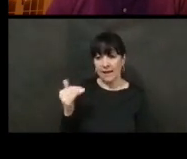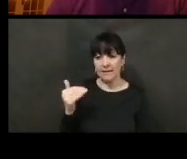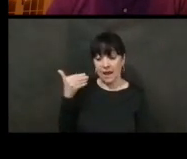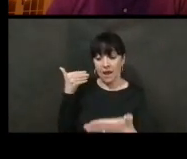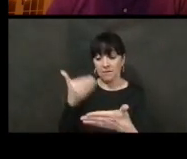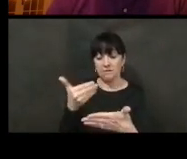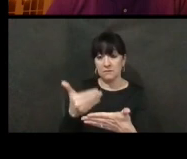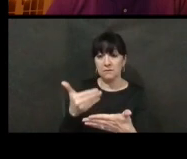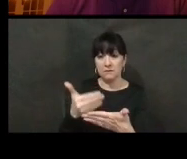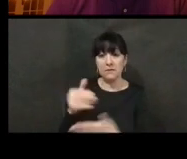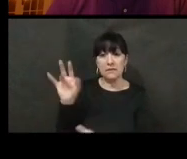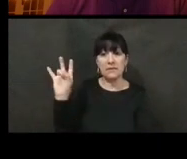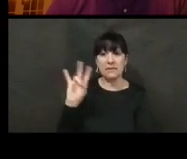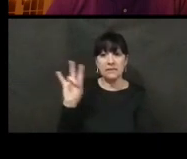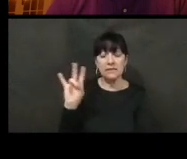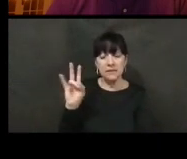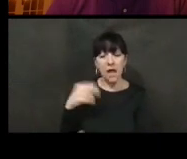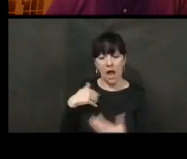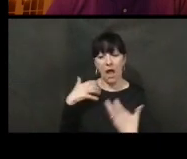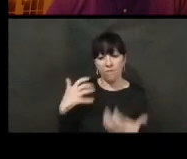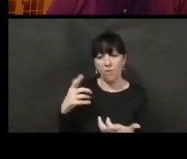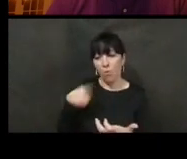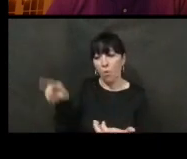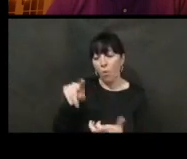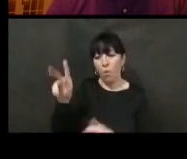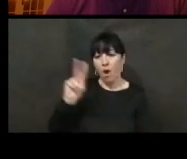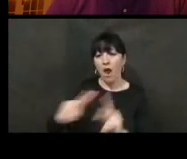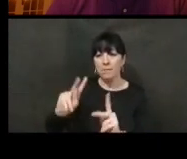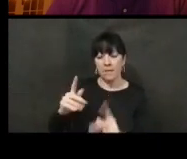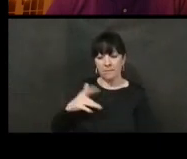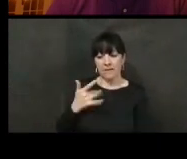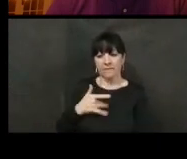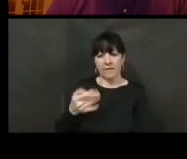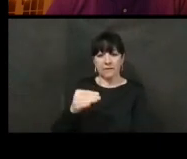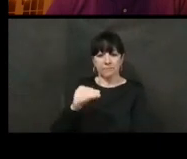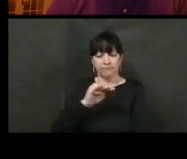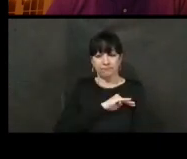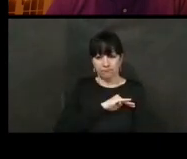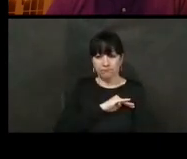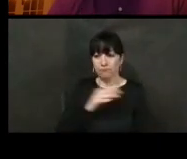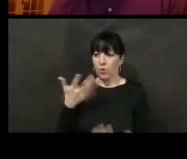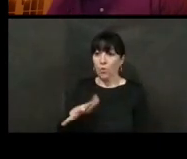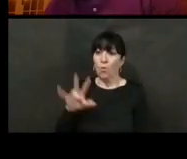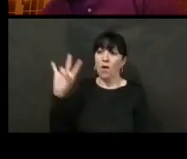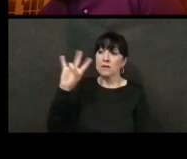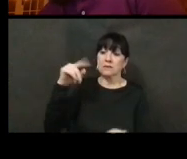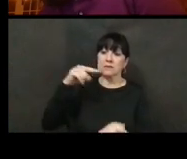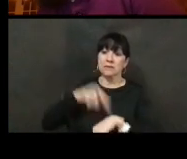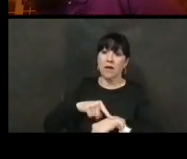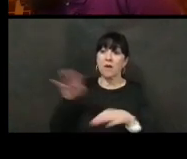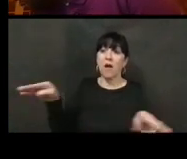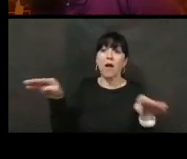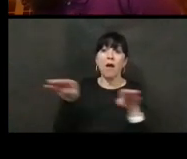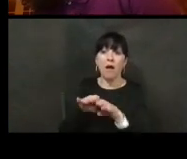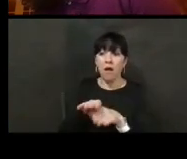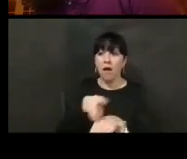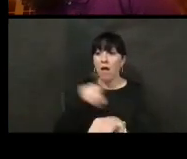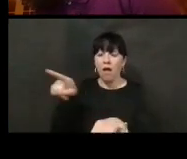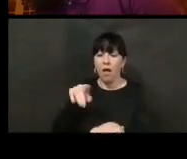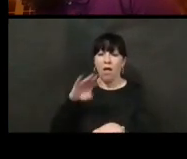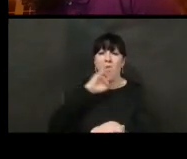want people leaving frustrated. We will make every attempt to get questions answered, and we will be absolutely taking all